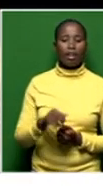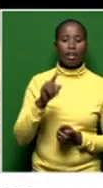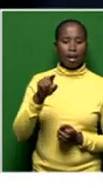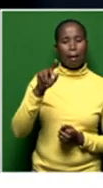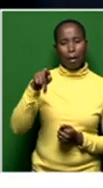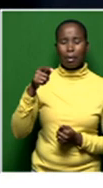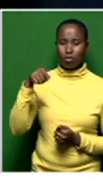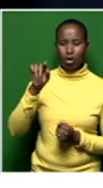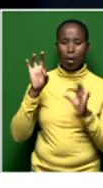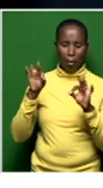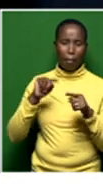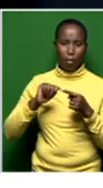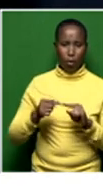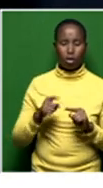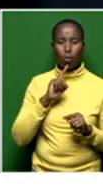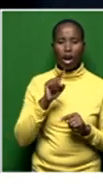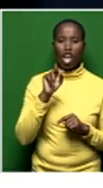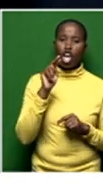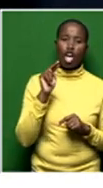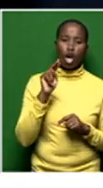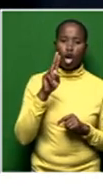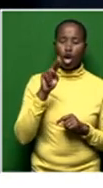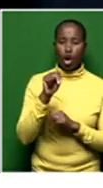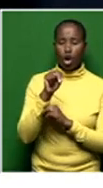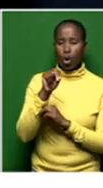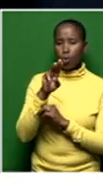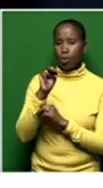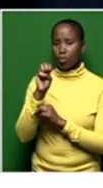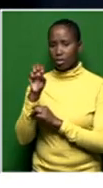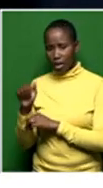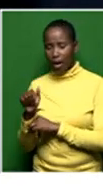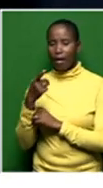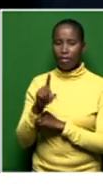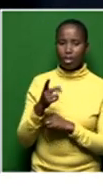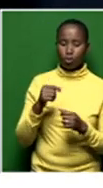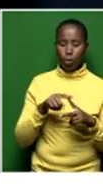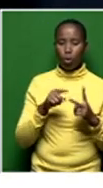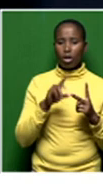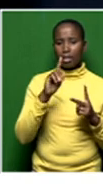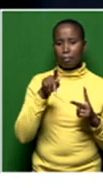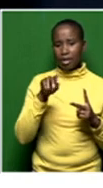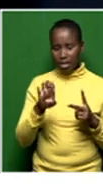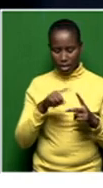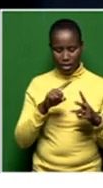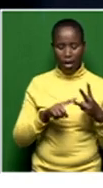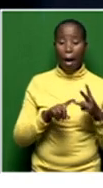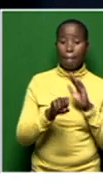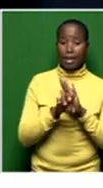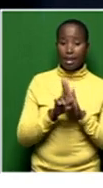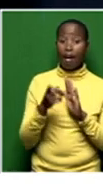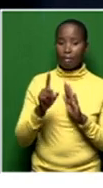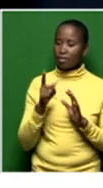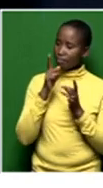is an issue that NUMSA and SACCA has raised repeatedly, directly with DPE and even in the media, the fact that it